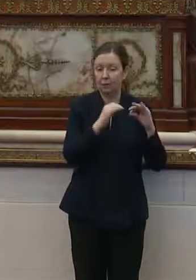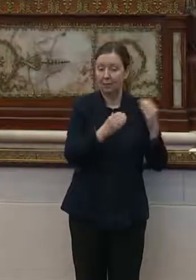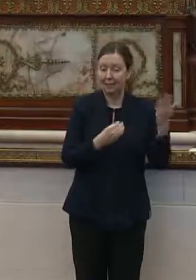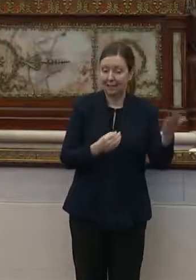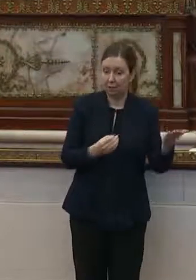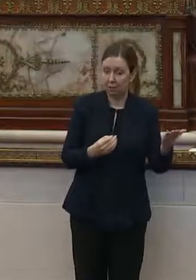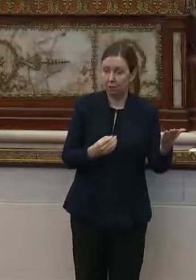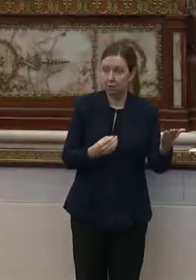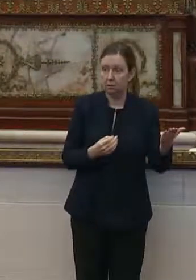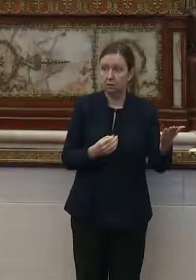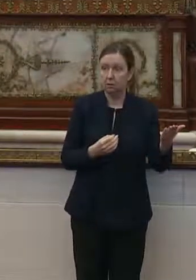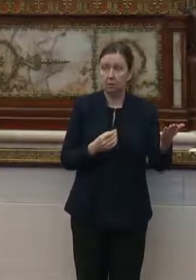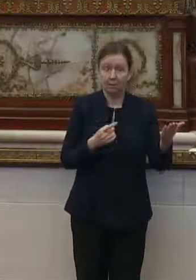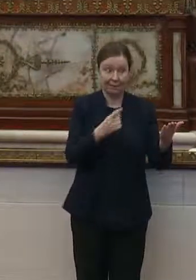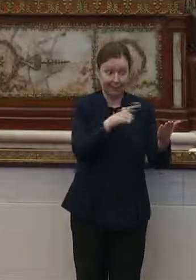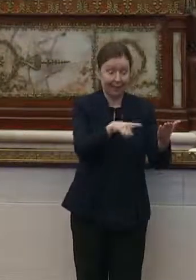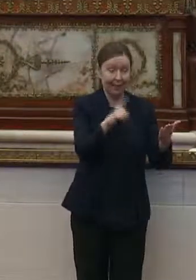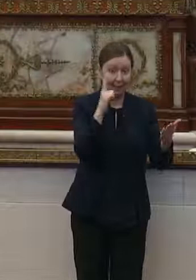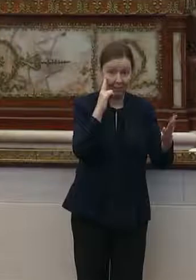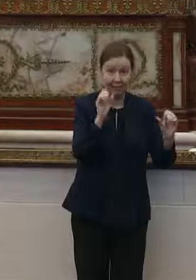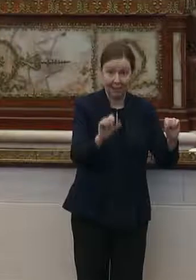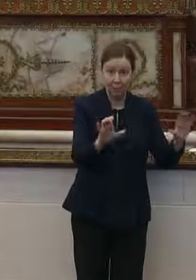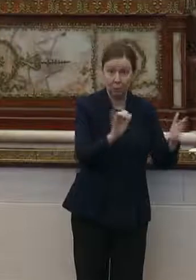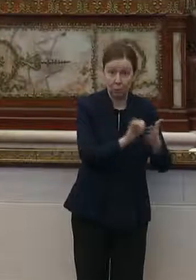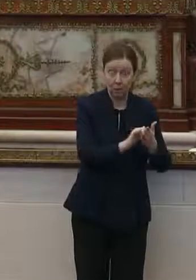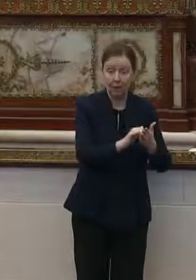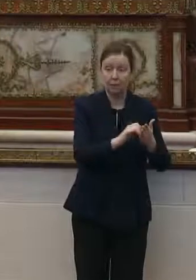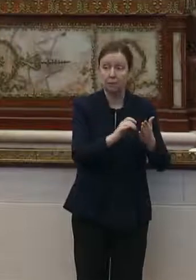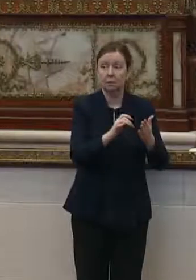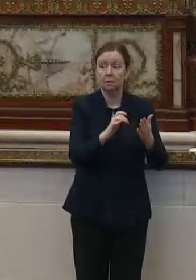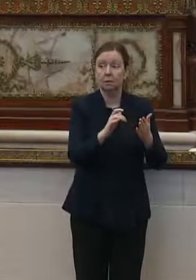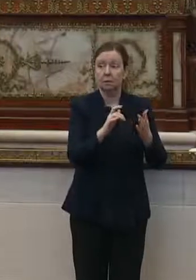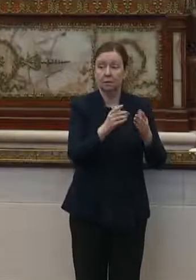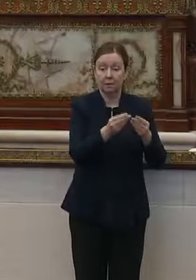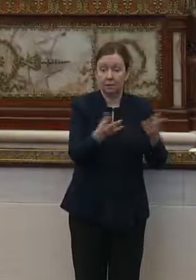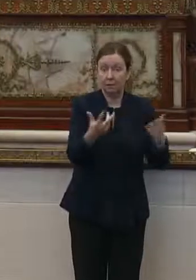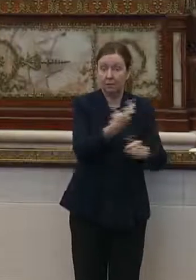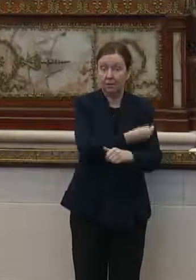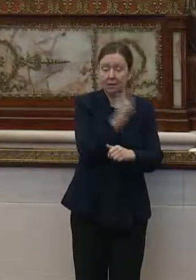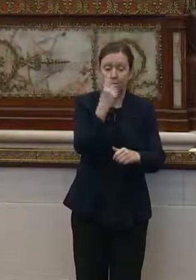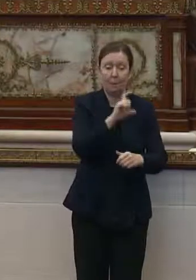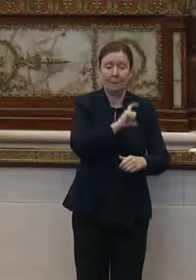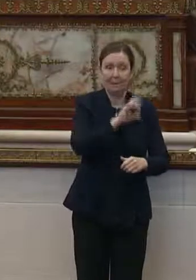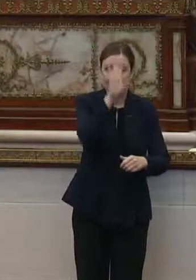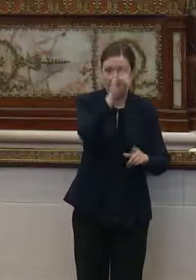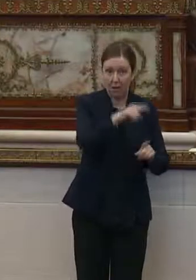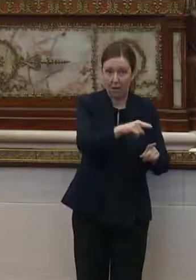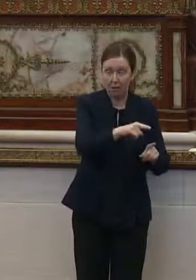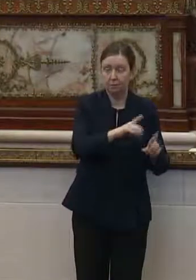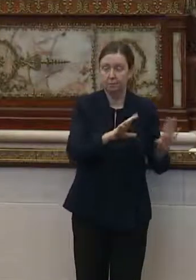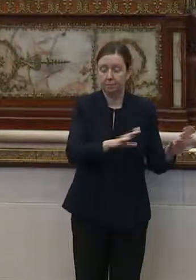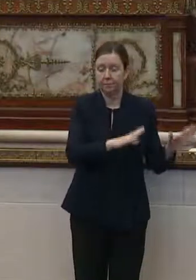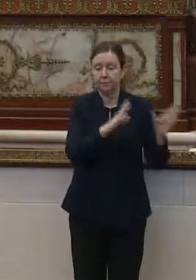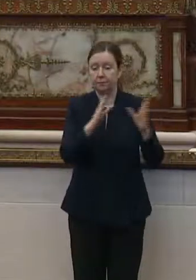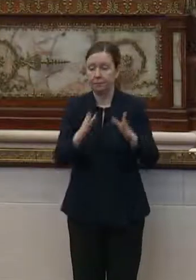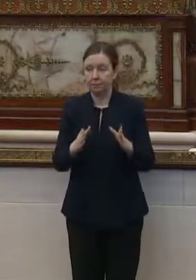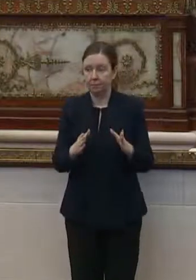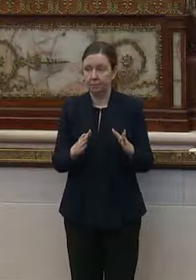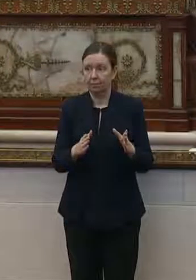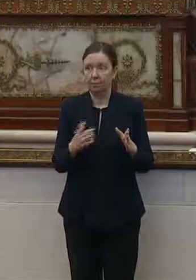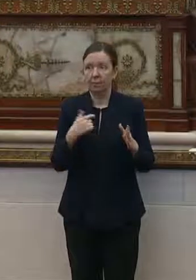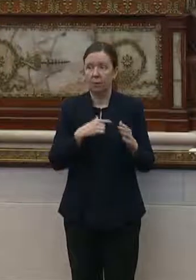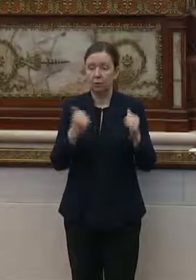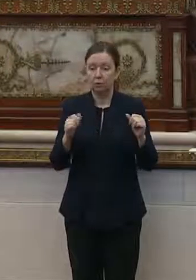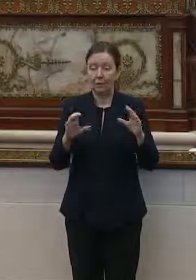organization that we think can do that. That organization is vaccinating for the police and fire. That's something the health department is not doing. When we're trying to